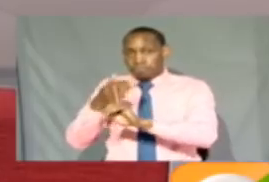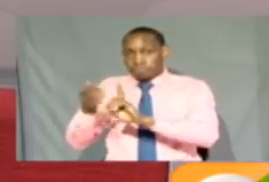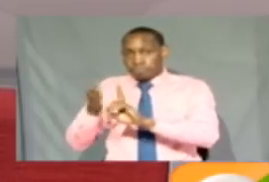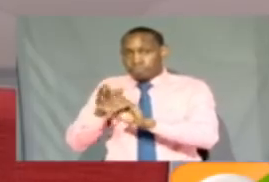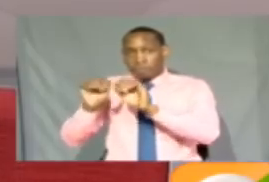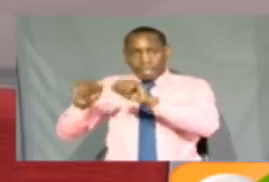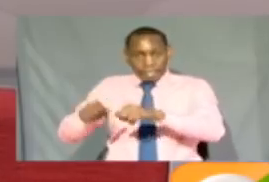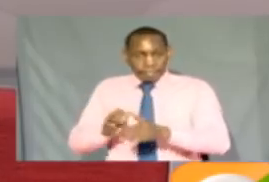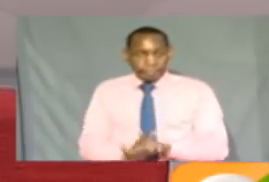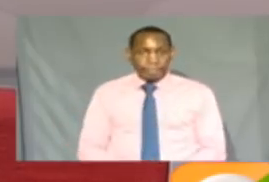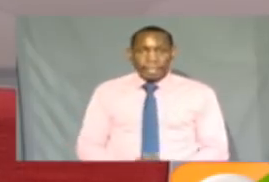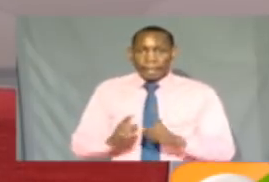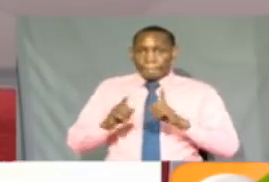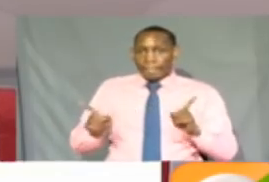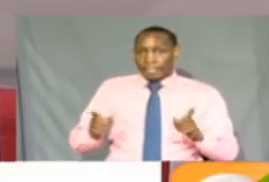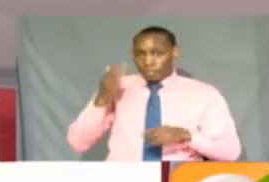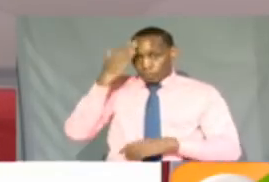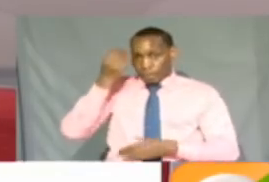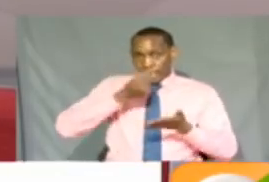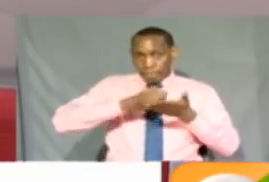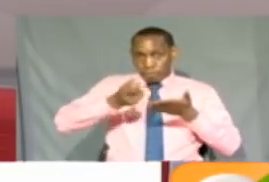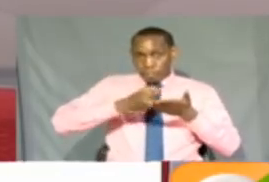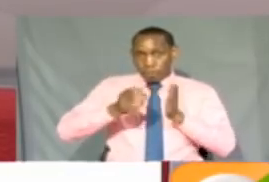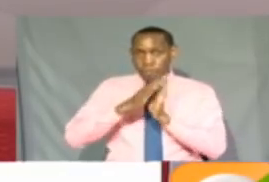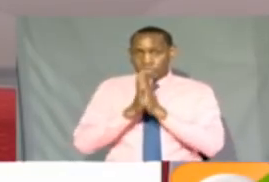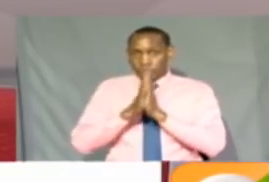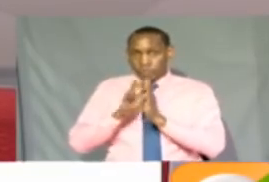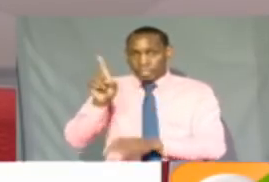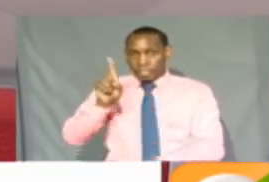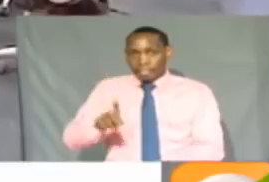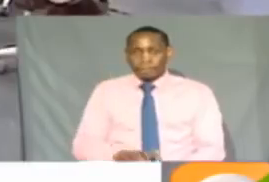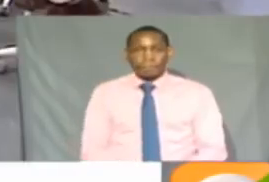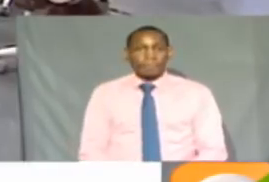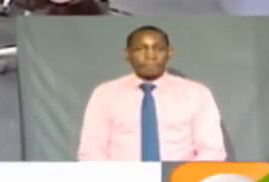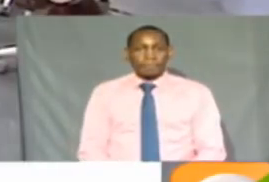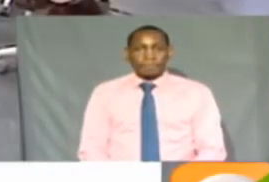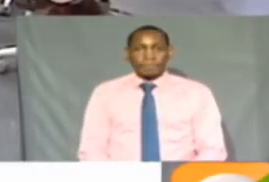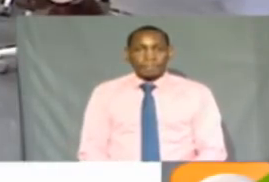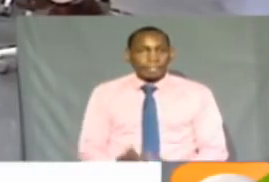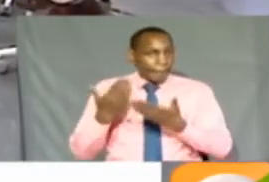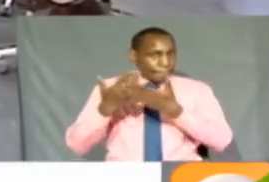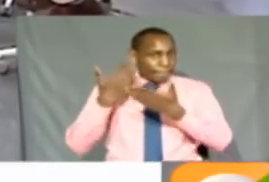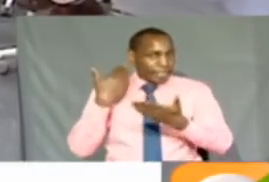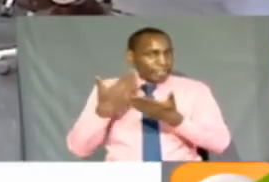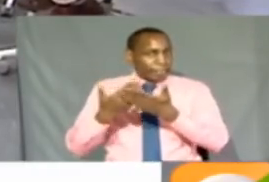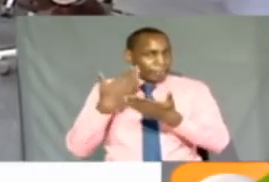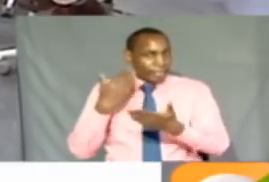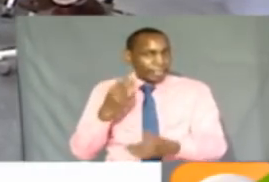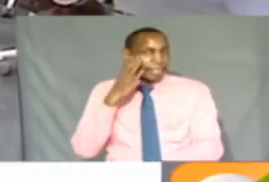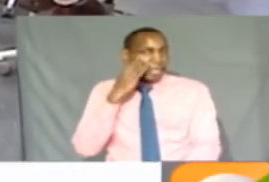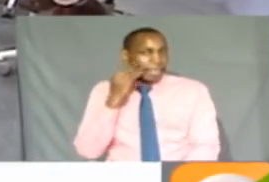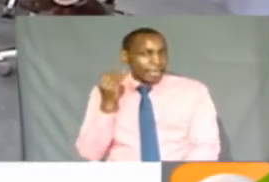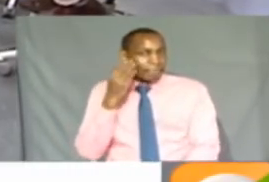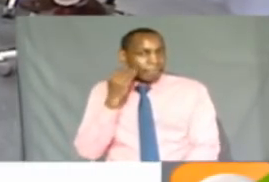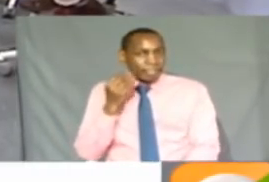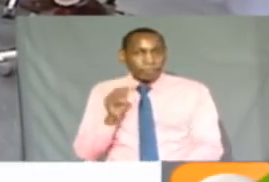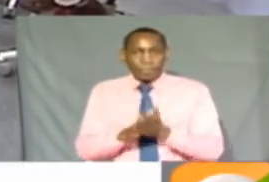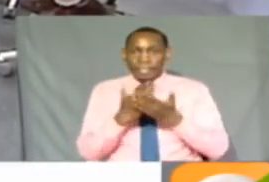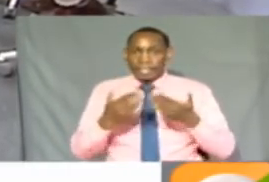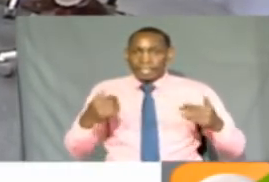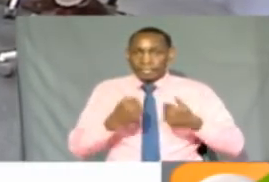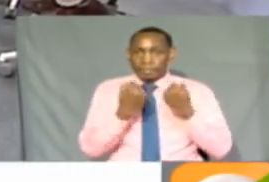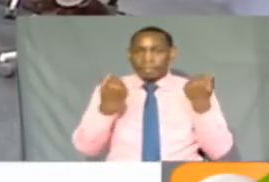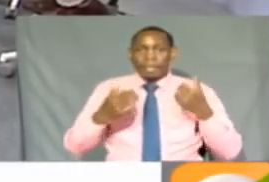up. But why did you decide to write that article? I said right because of past experiences, but things people are going through right now. People